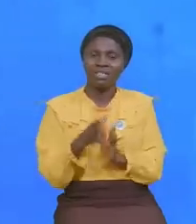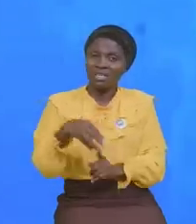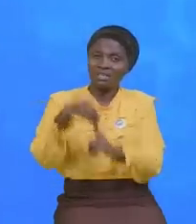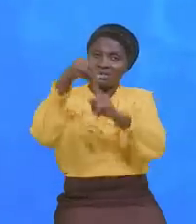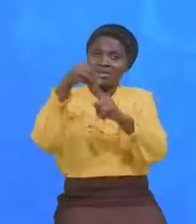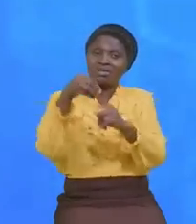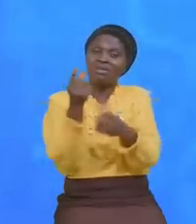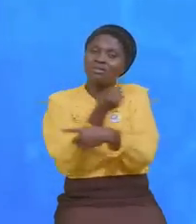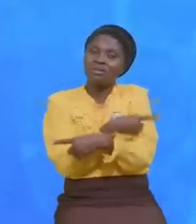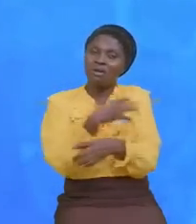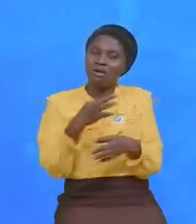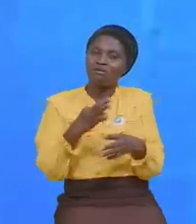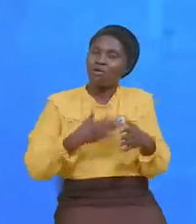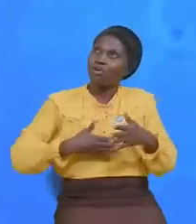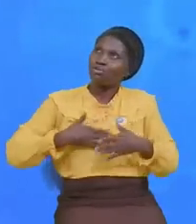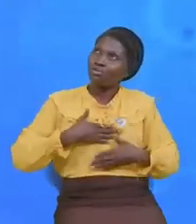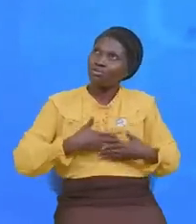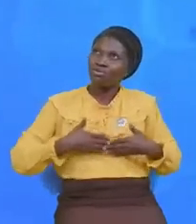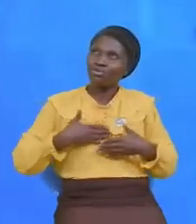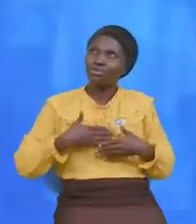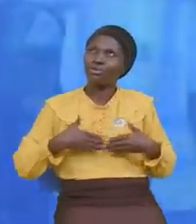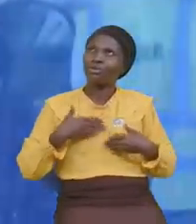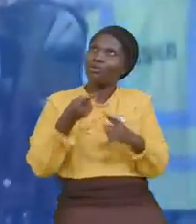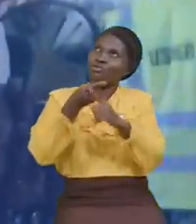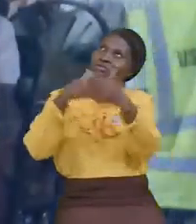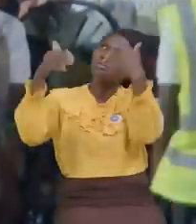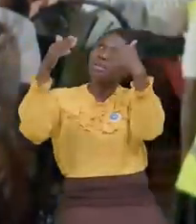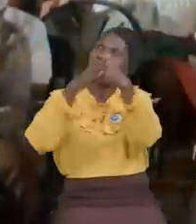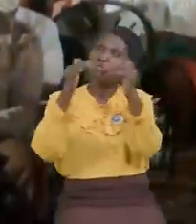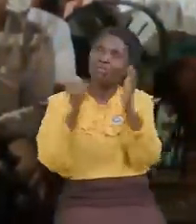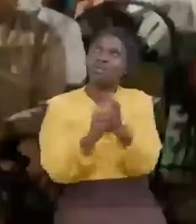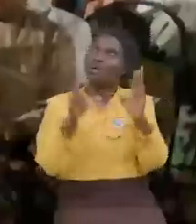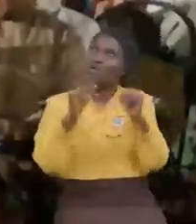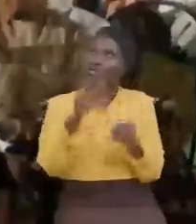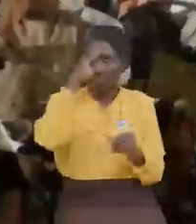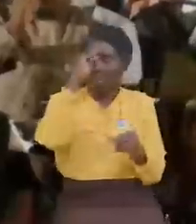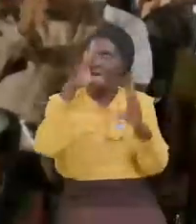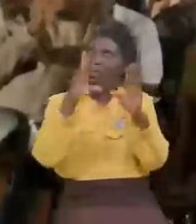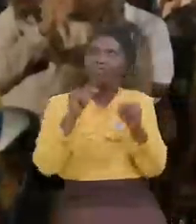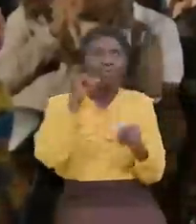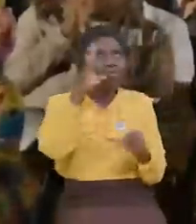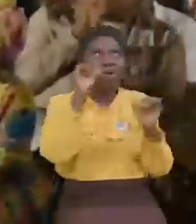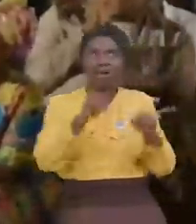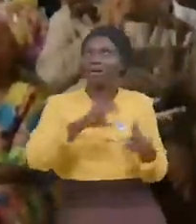day of joy from heaven that no man, no woman can take away.